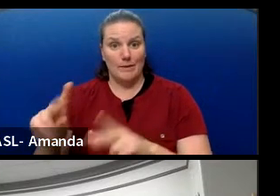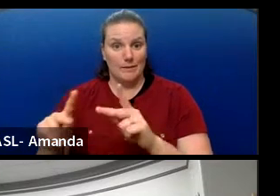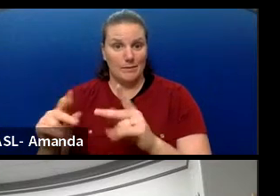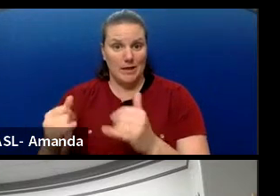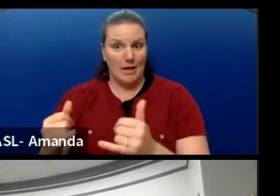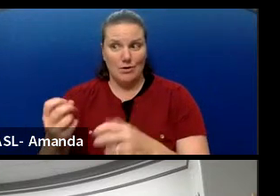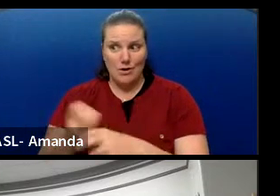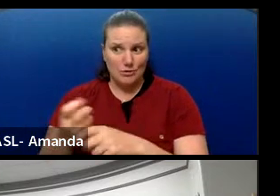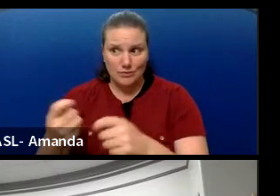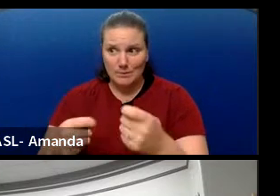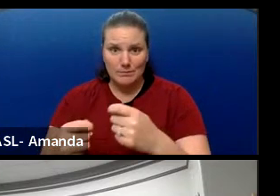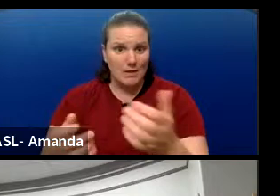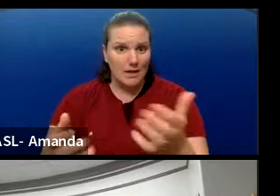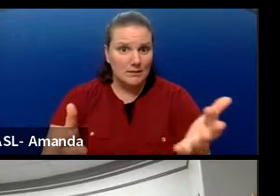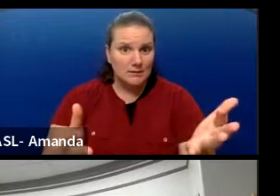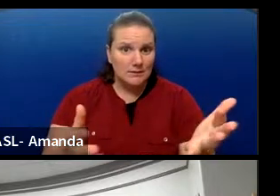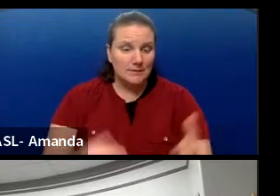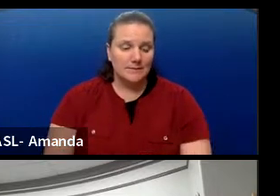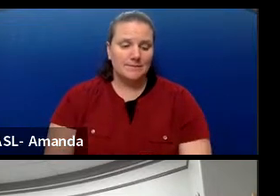to replace.